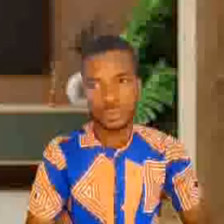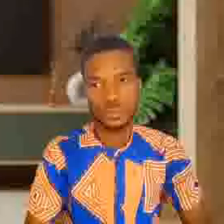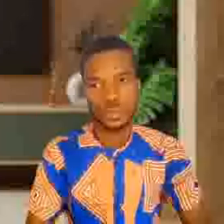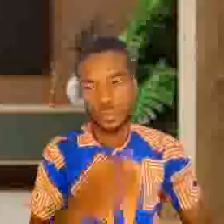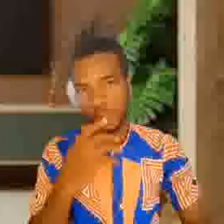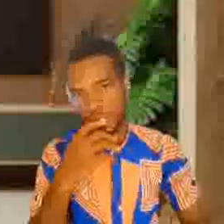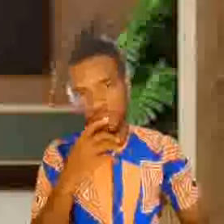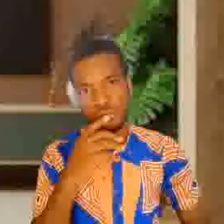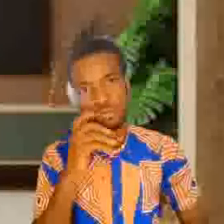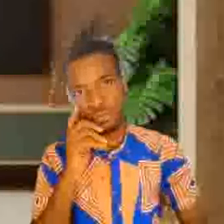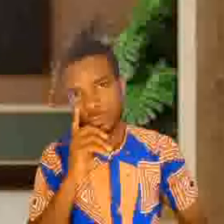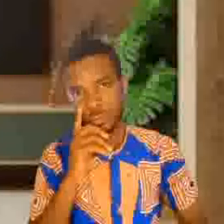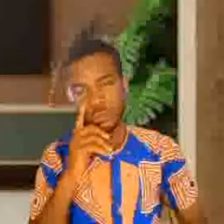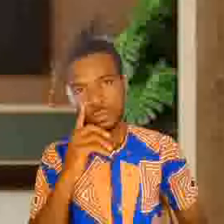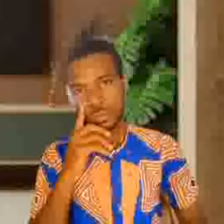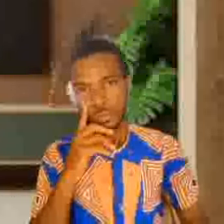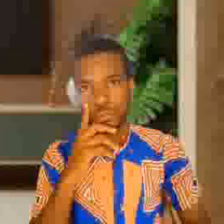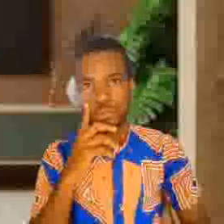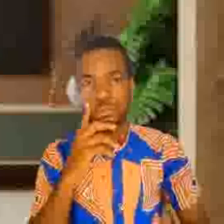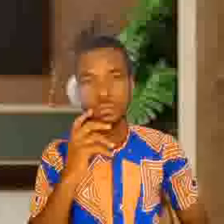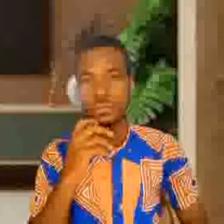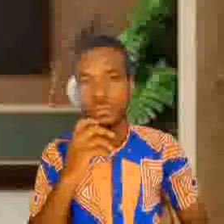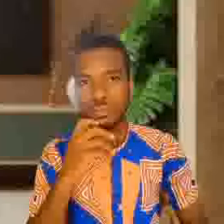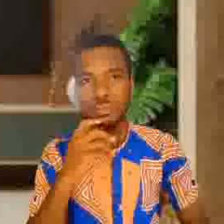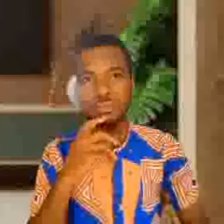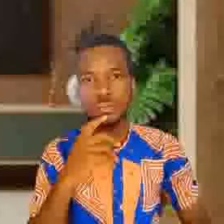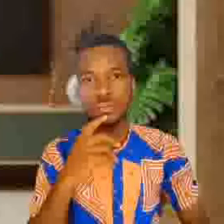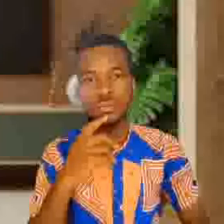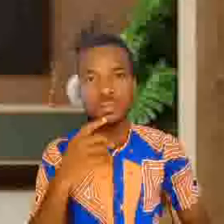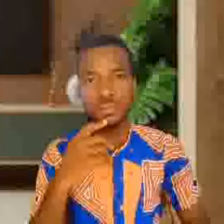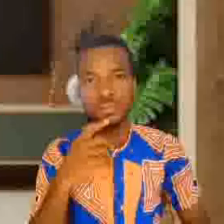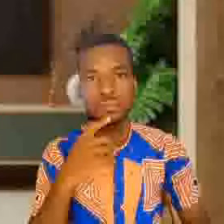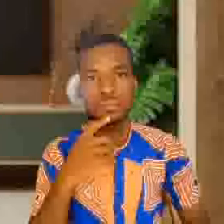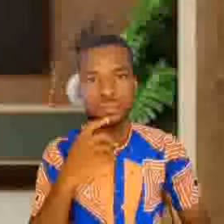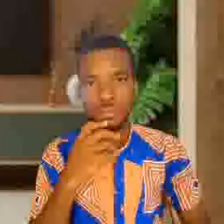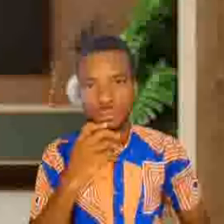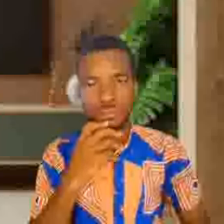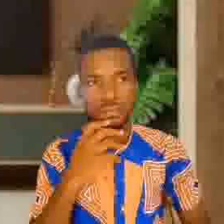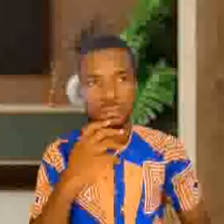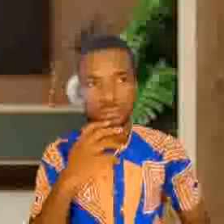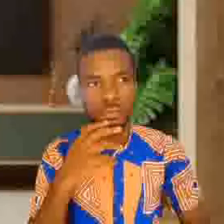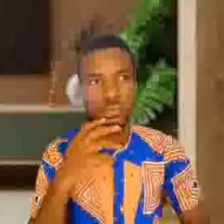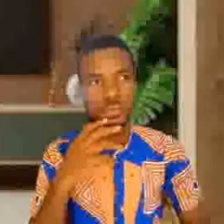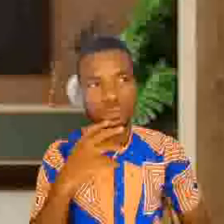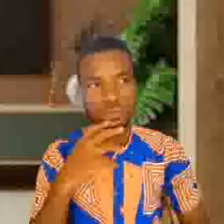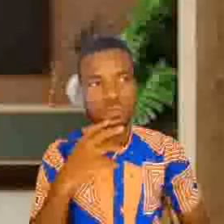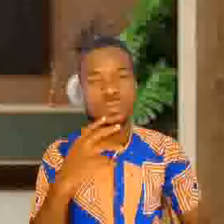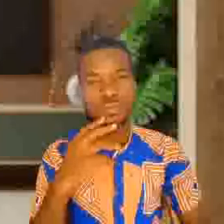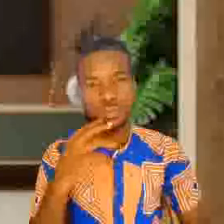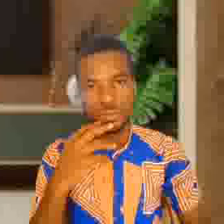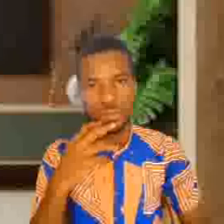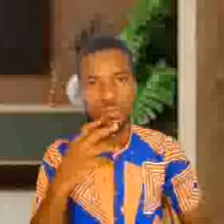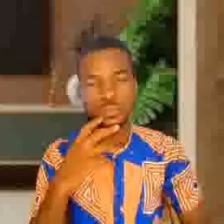I climb the mountain. I come back from the mountain by 11, sometimes 12 midnight, some other